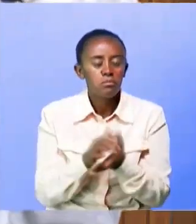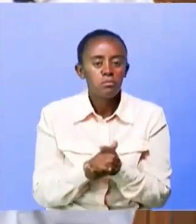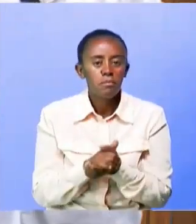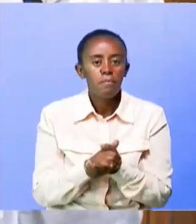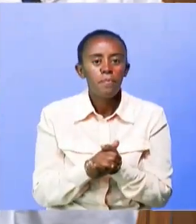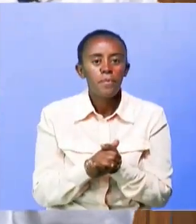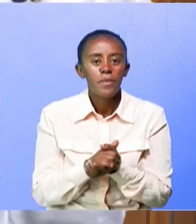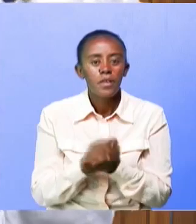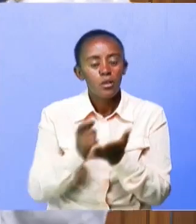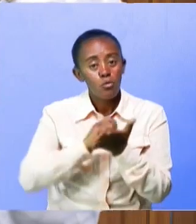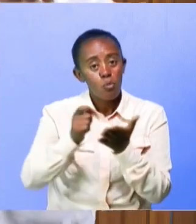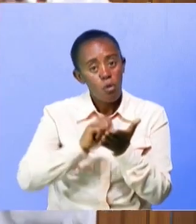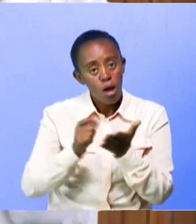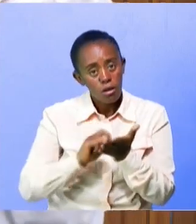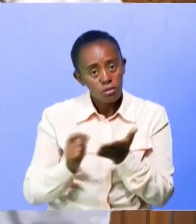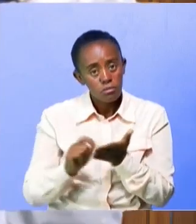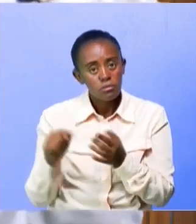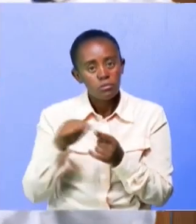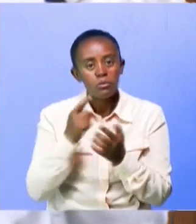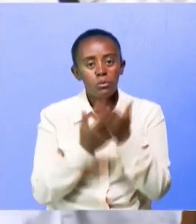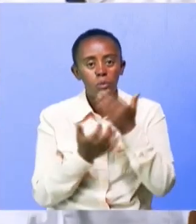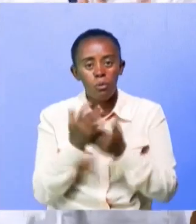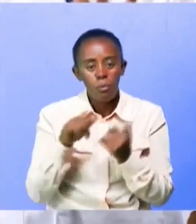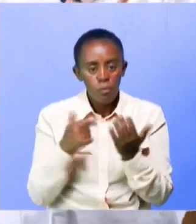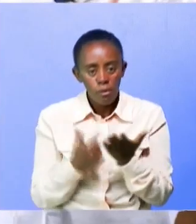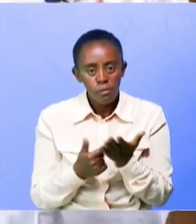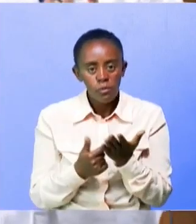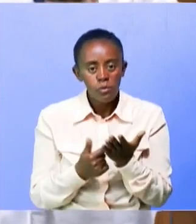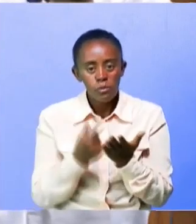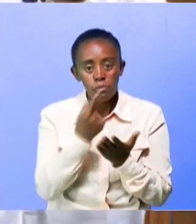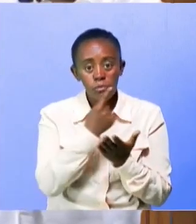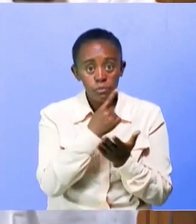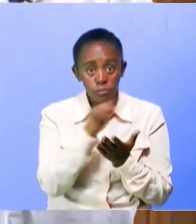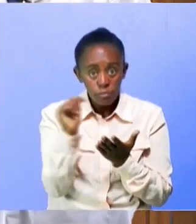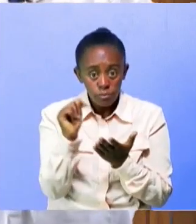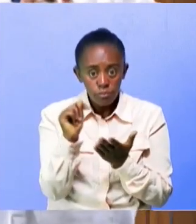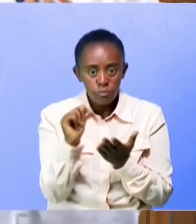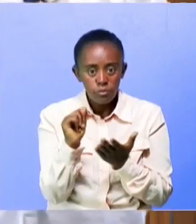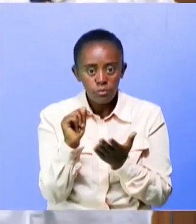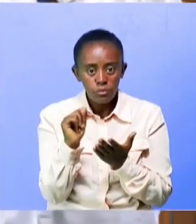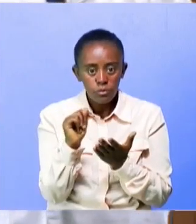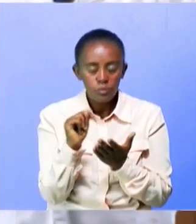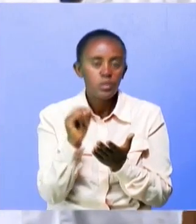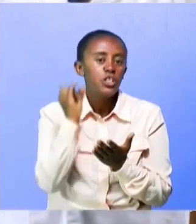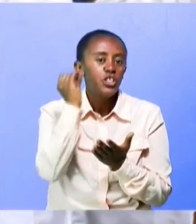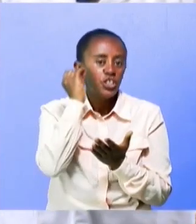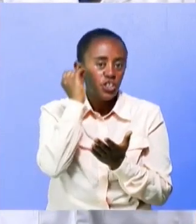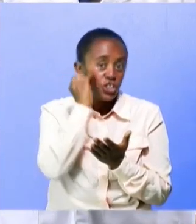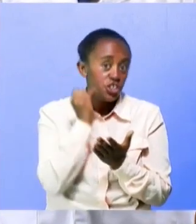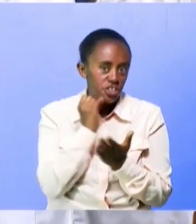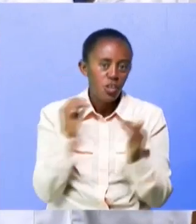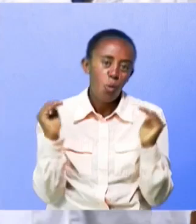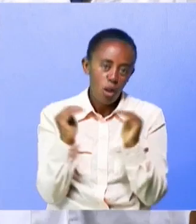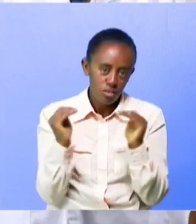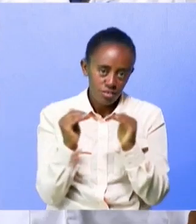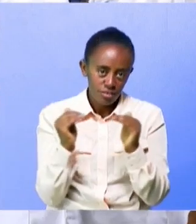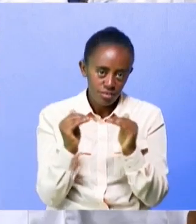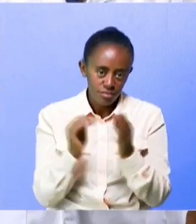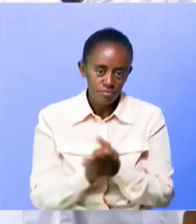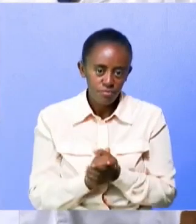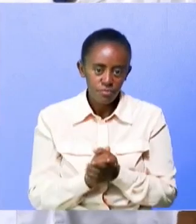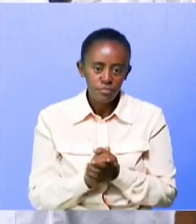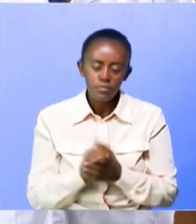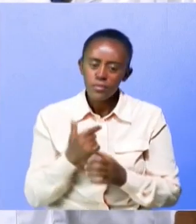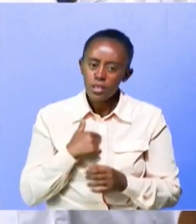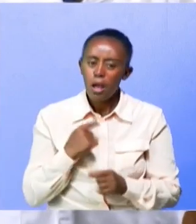in order to write and to talk about the gender equality. I'm